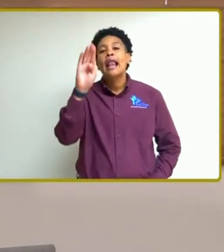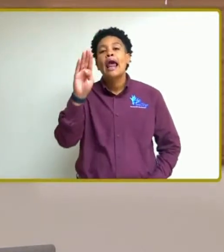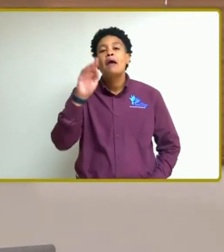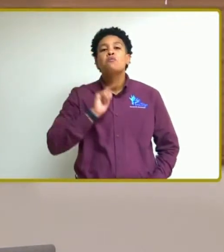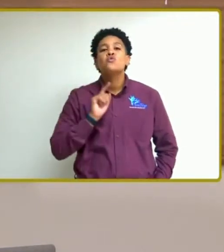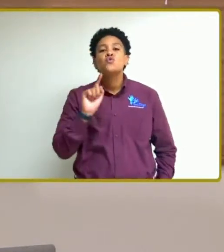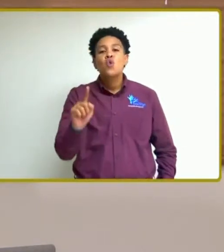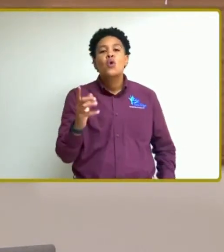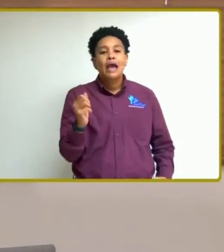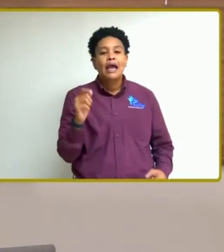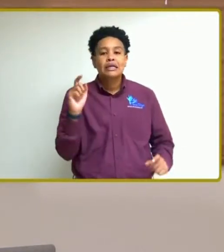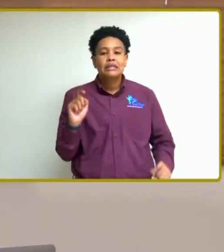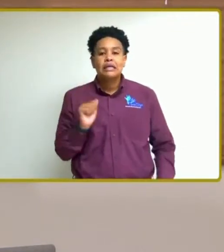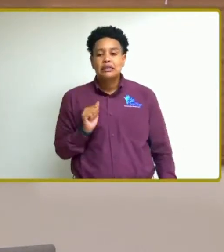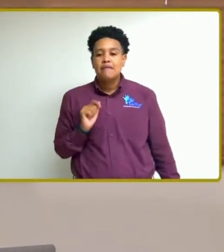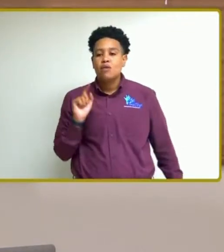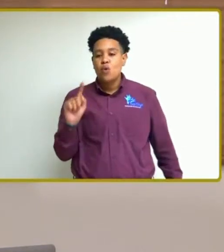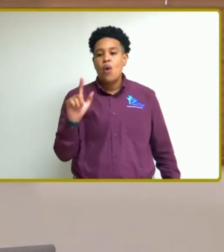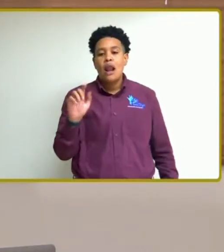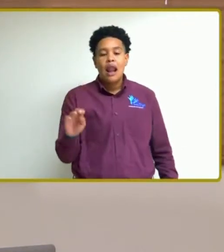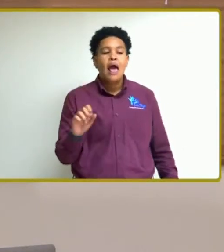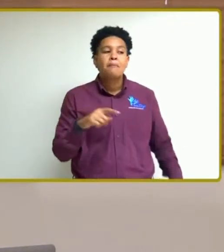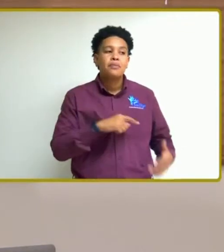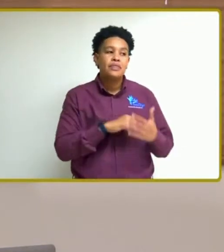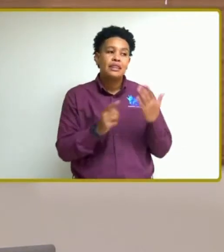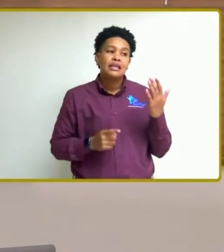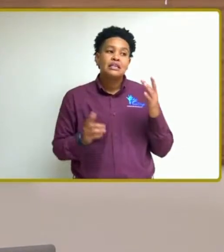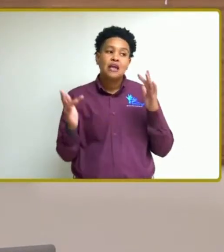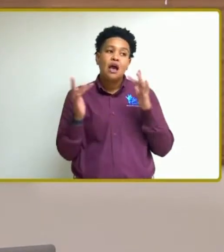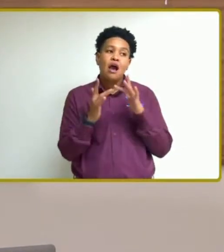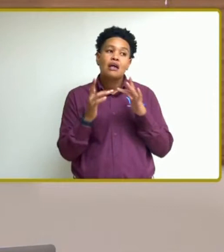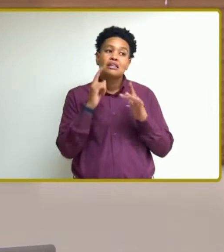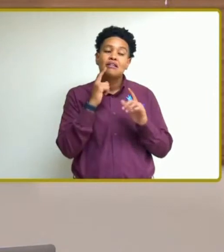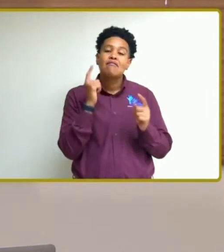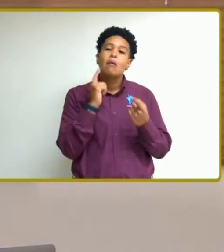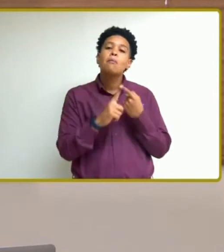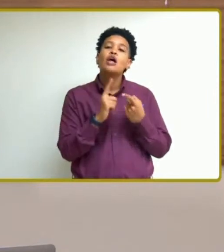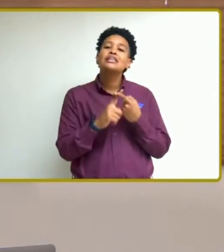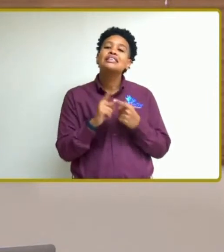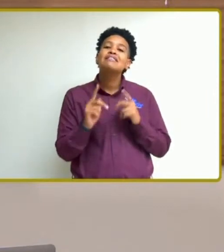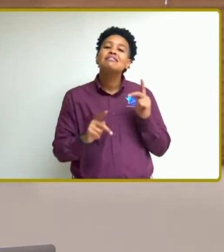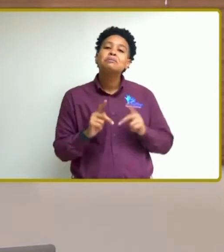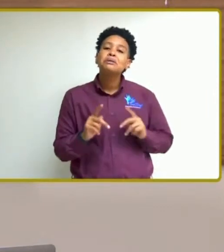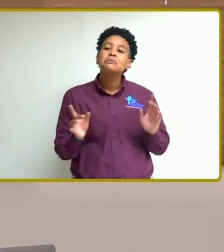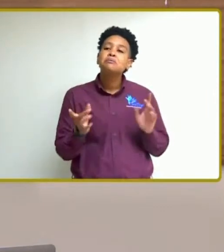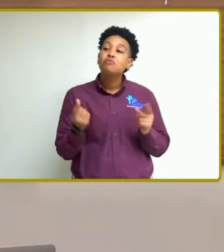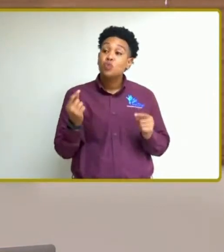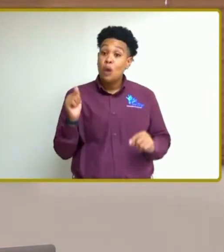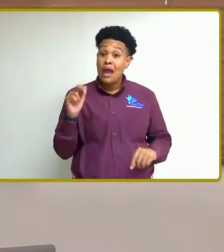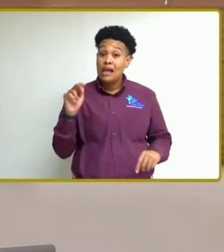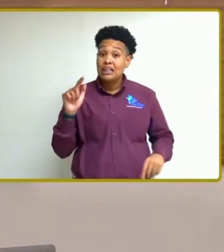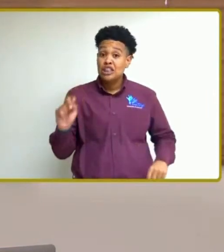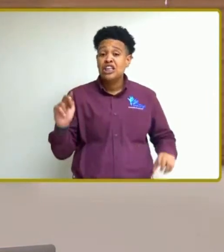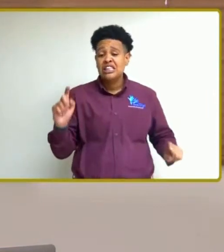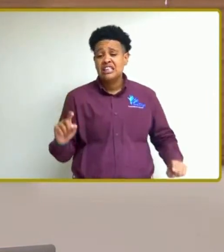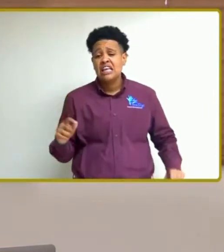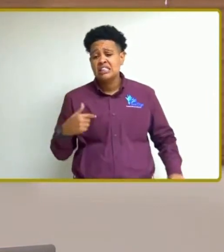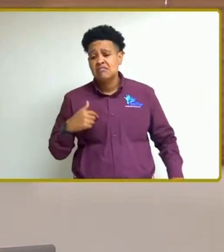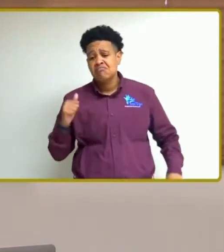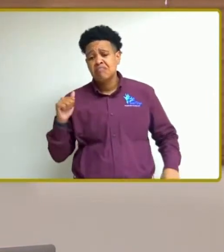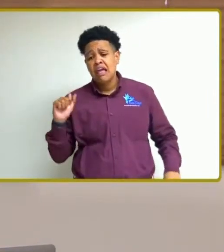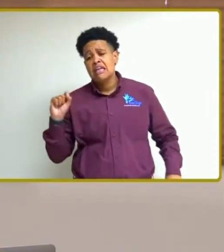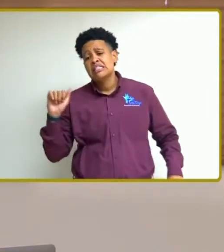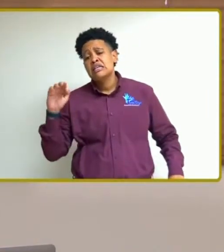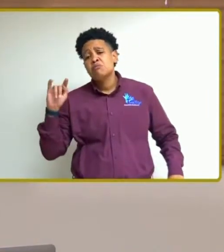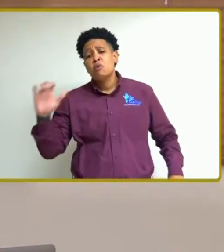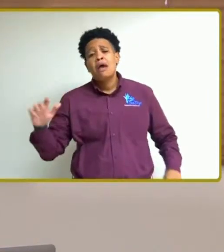to have the test done. And these are contacts of positive cases. They do an antigen test. They are asymptomatic.